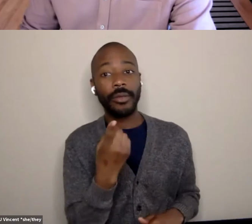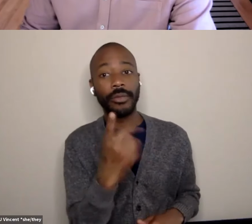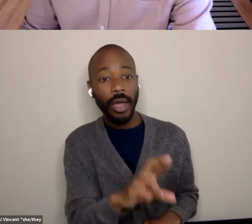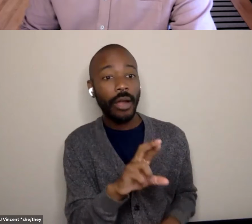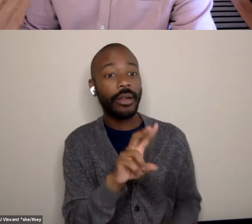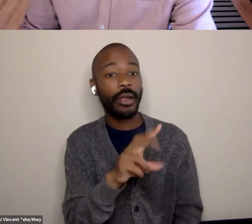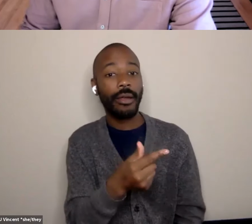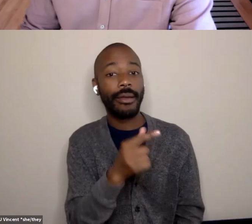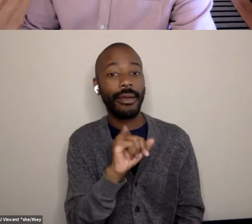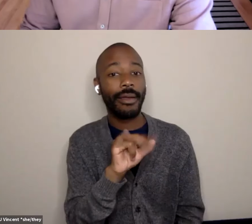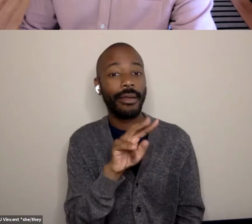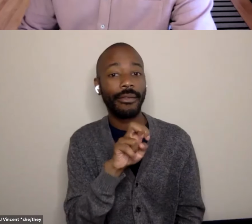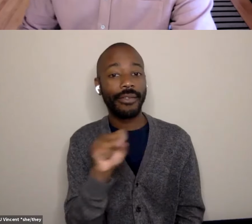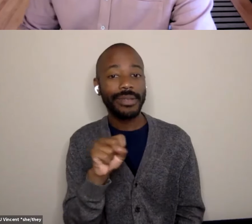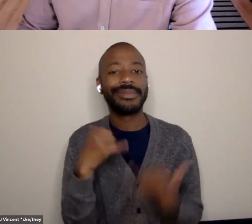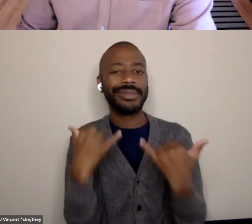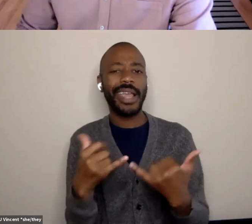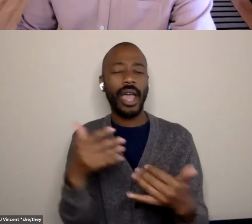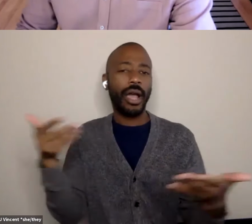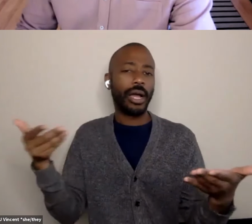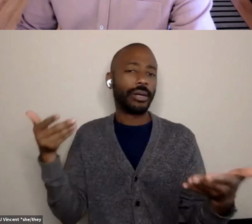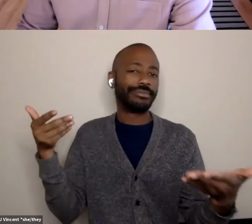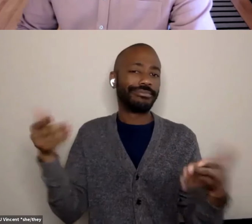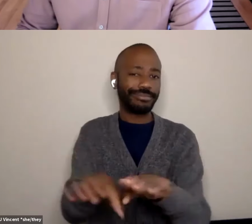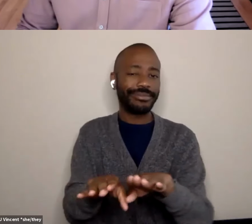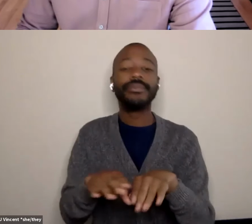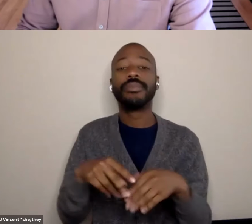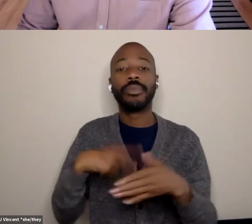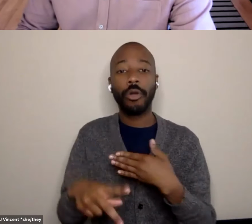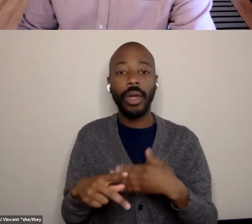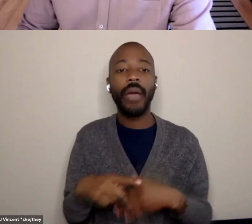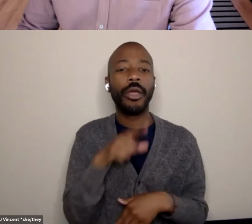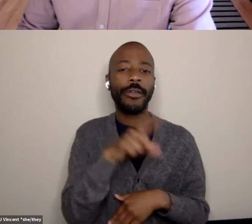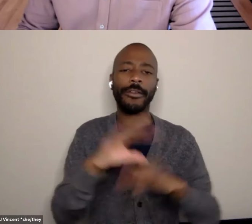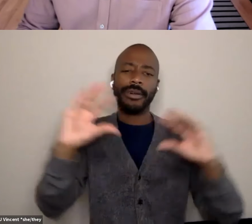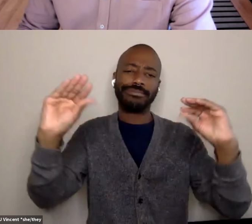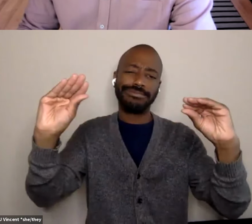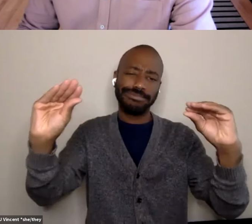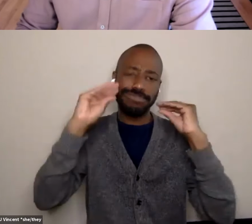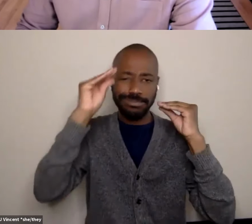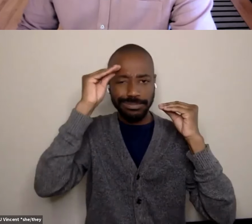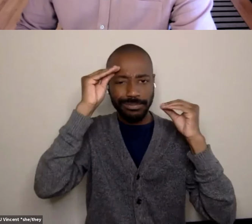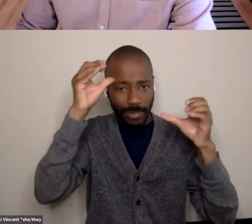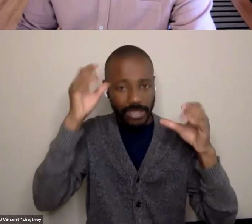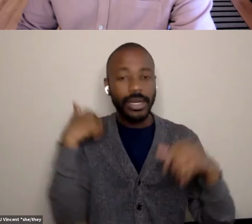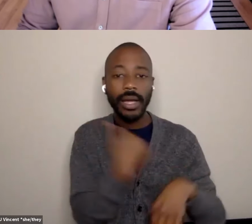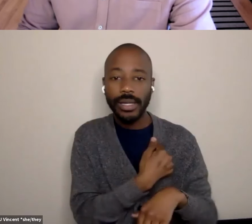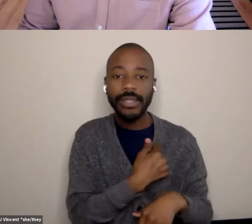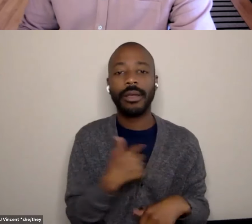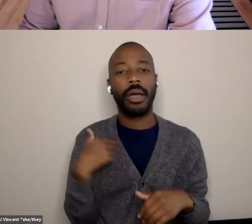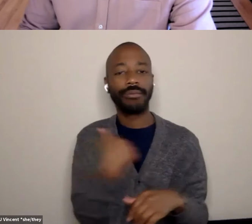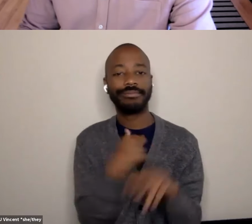close to the program. You've enriched us, and we'll continue to study your work and look forward to what you're coming out with